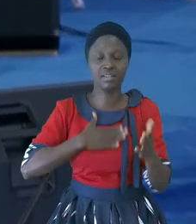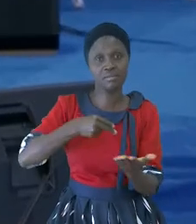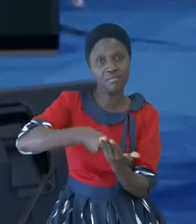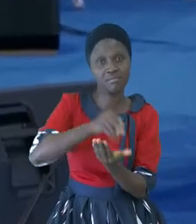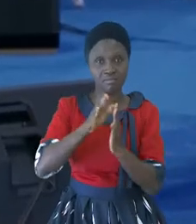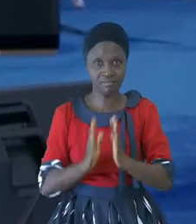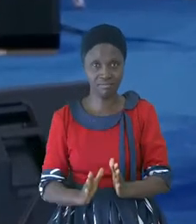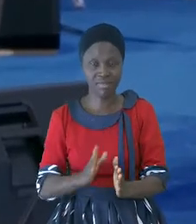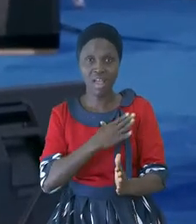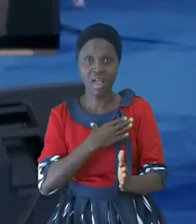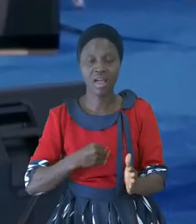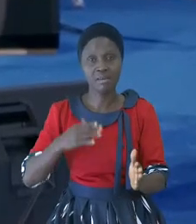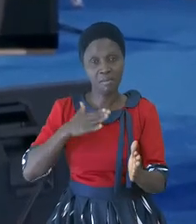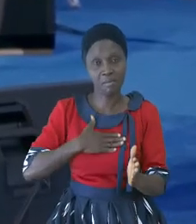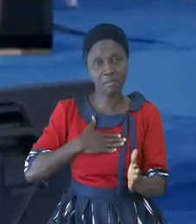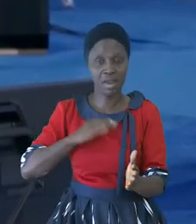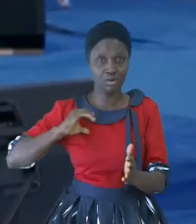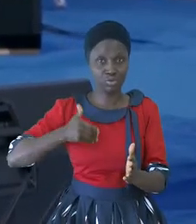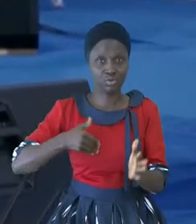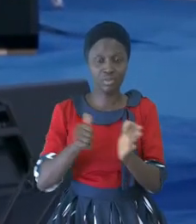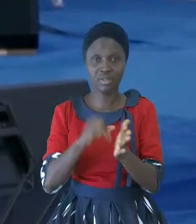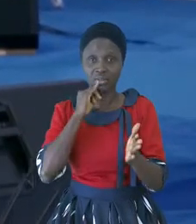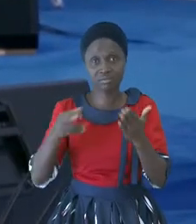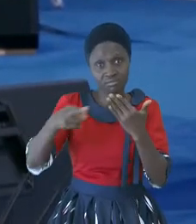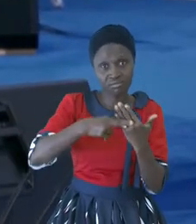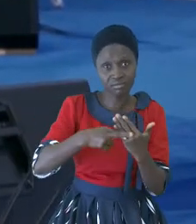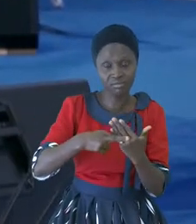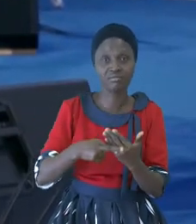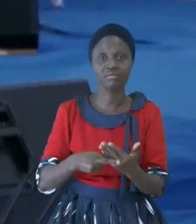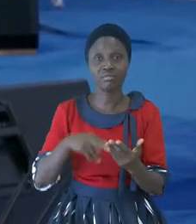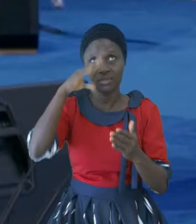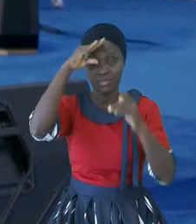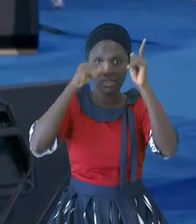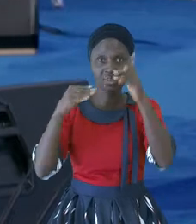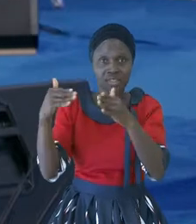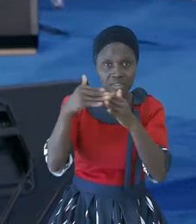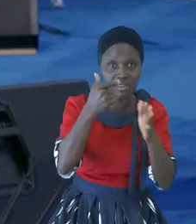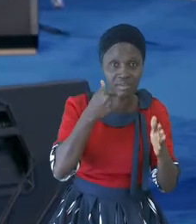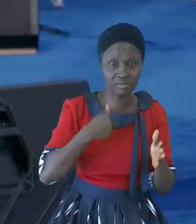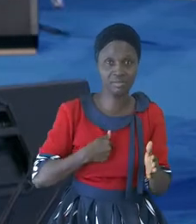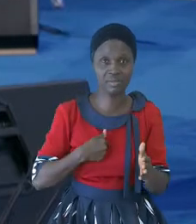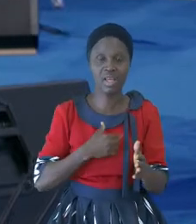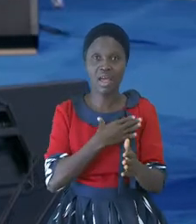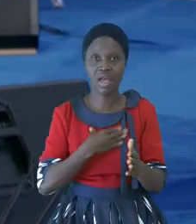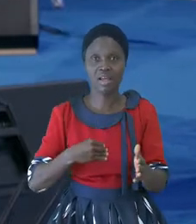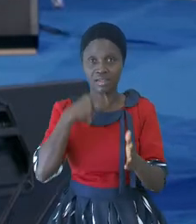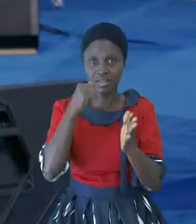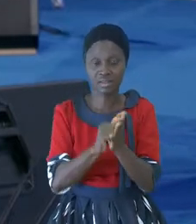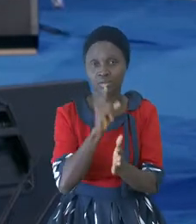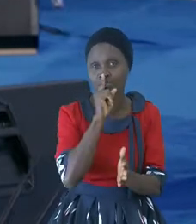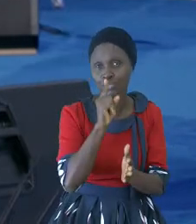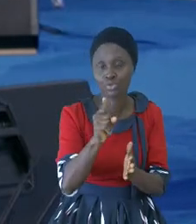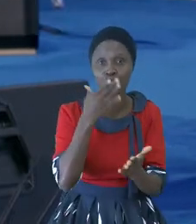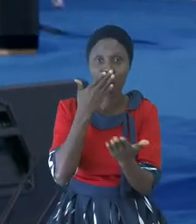he restoreth. It's me that he leadeth. He leadeth me. And then you see, it says, surely goodness and